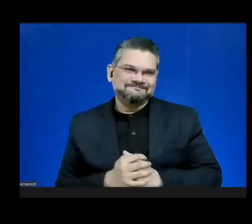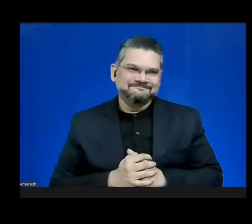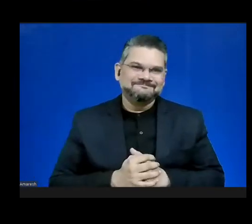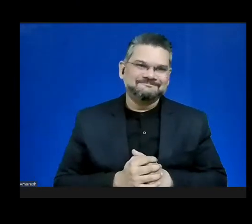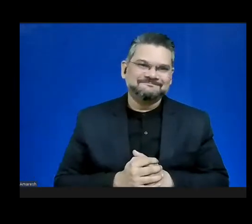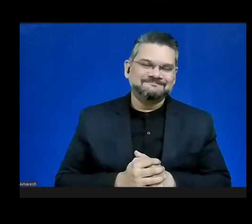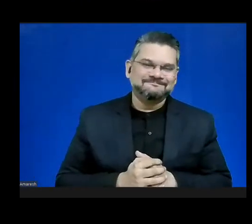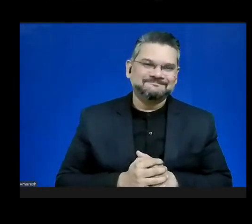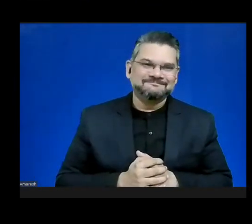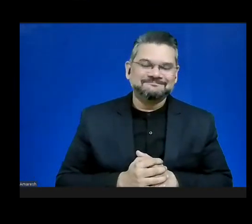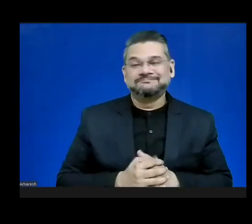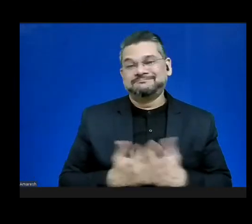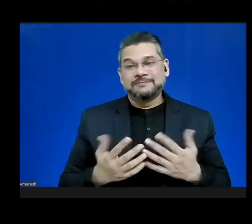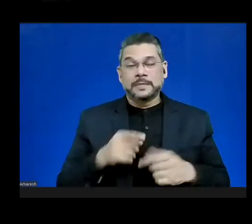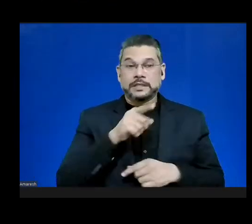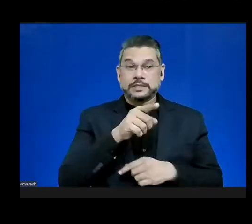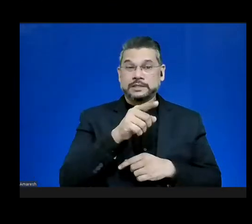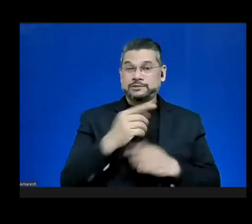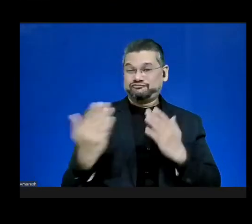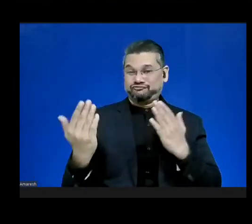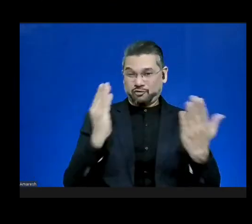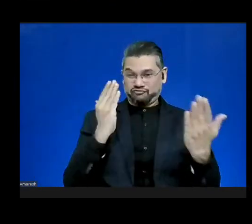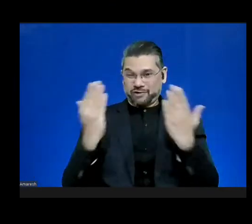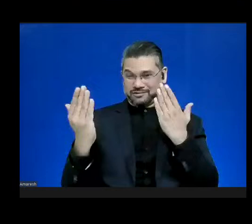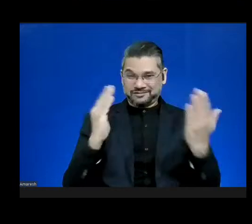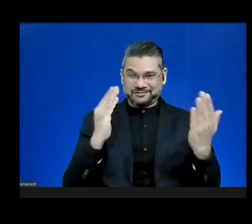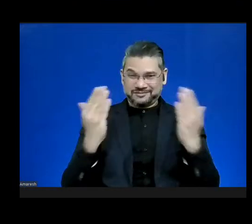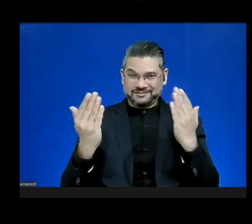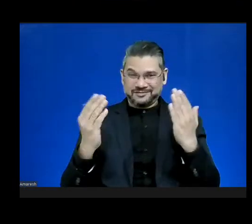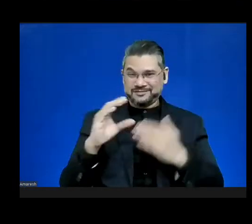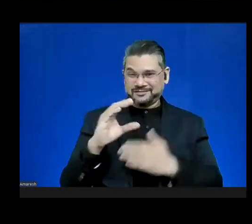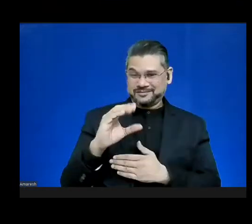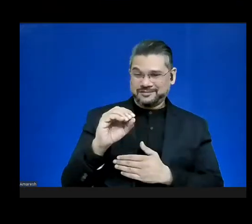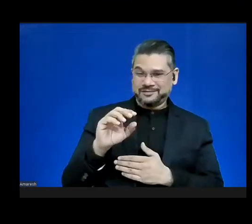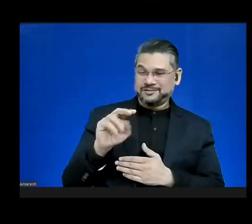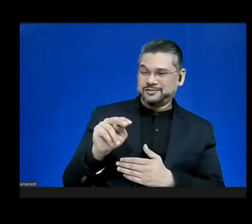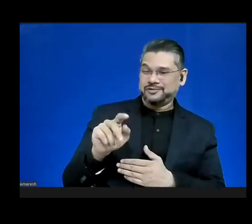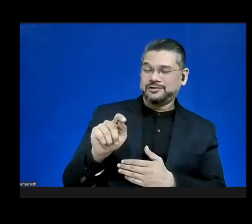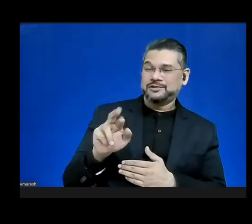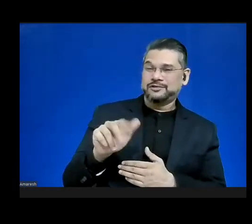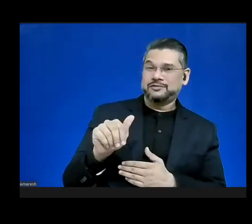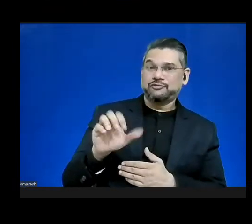Coming back to the contrast, that is very, very important for people with